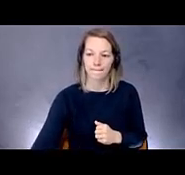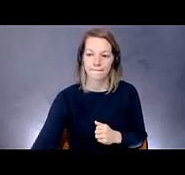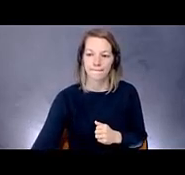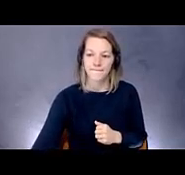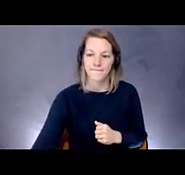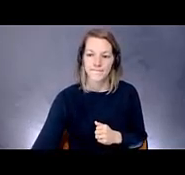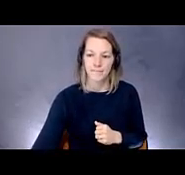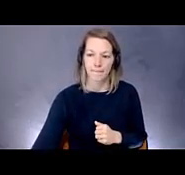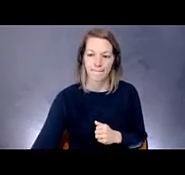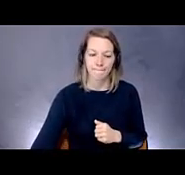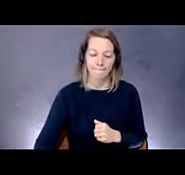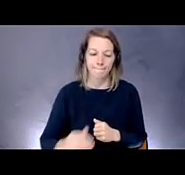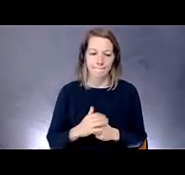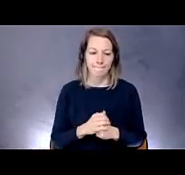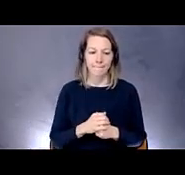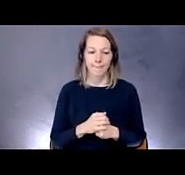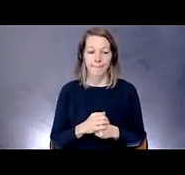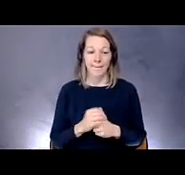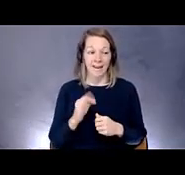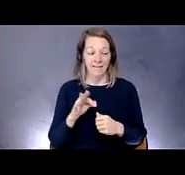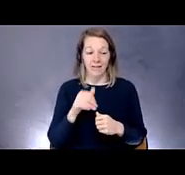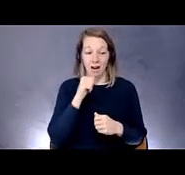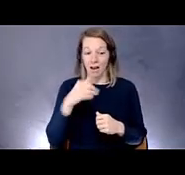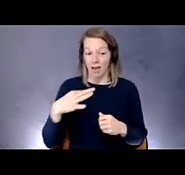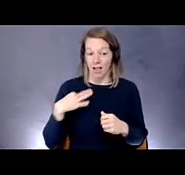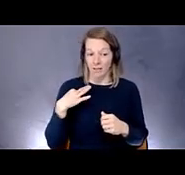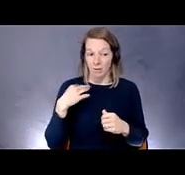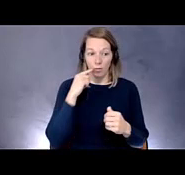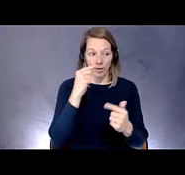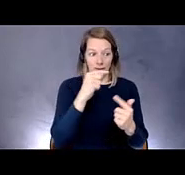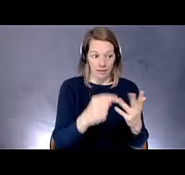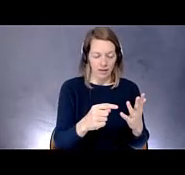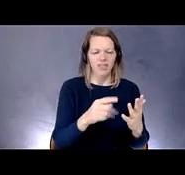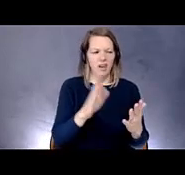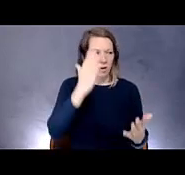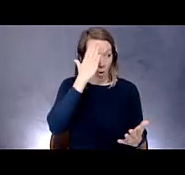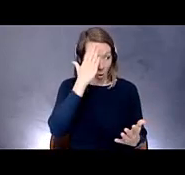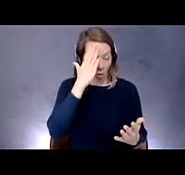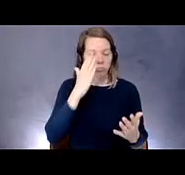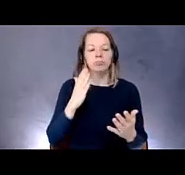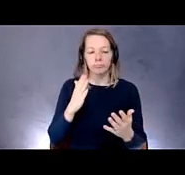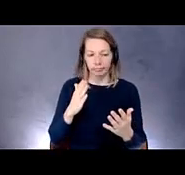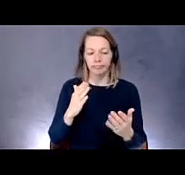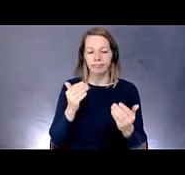That'll be a huge help before our outreach even begins to make sure that customers who are